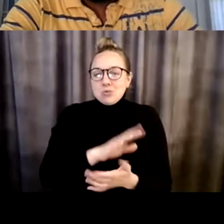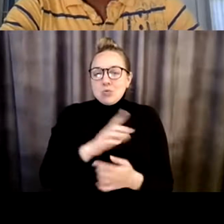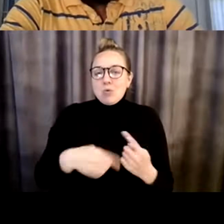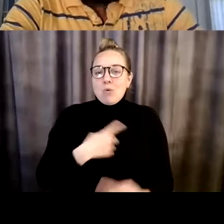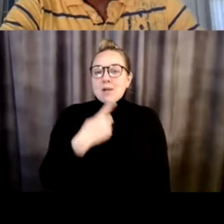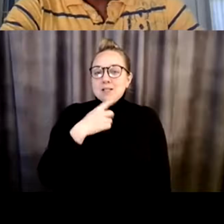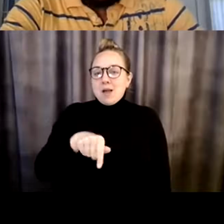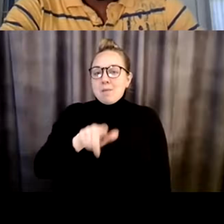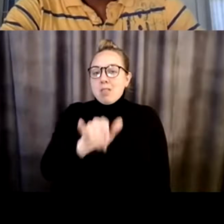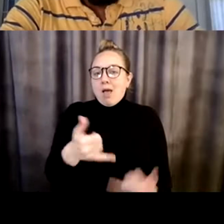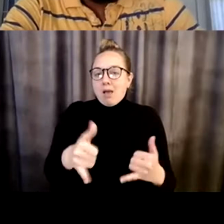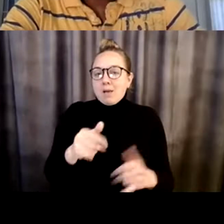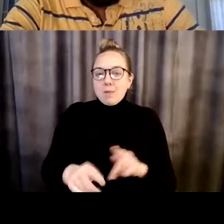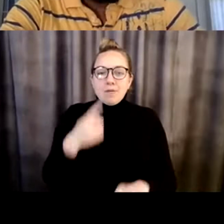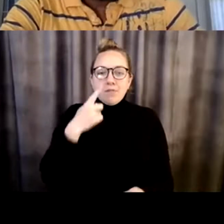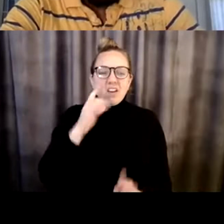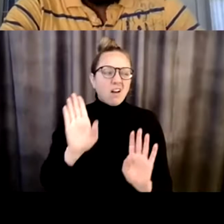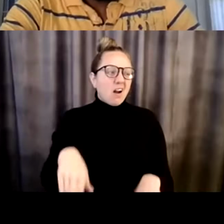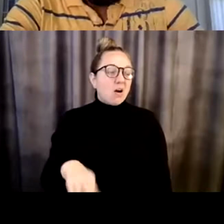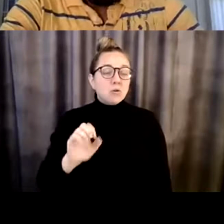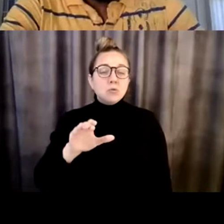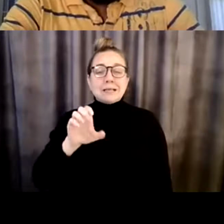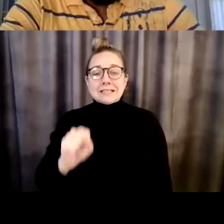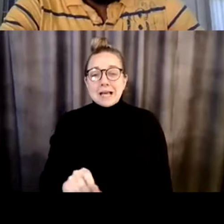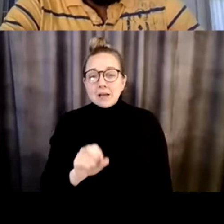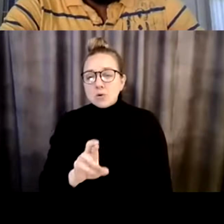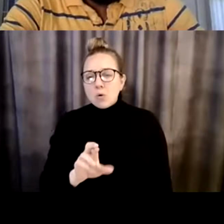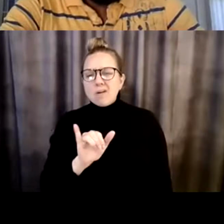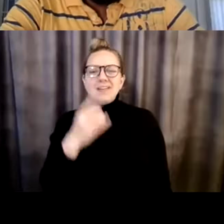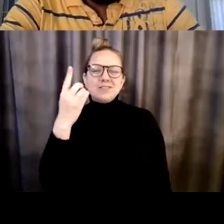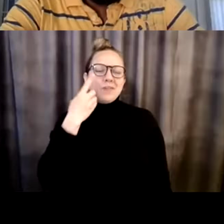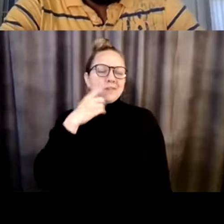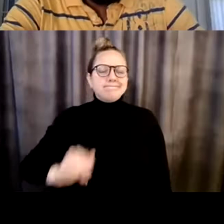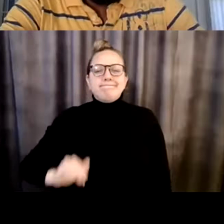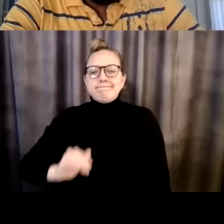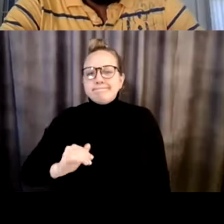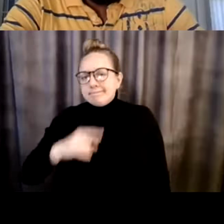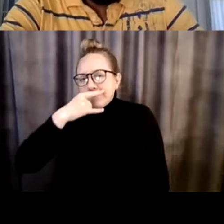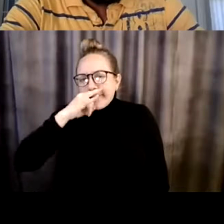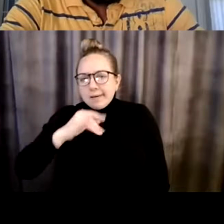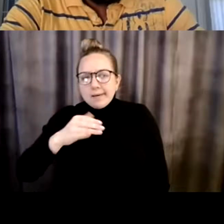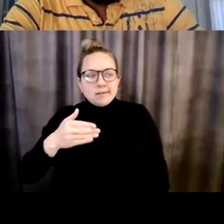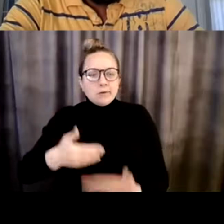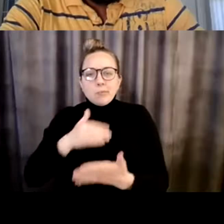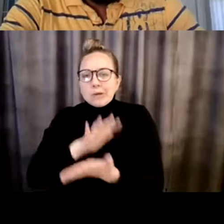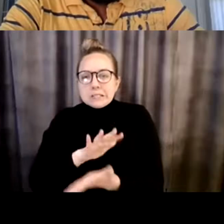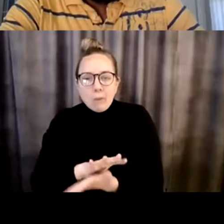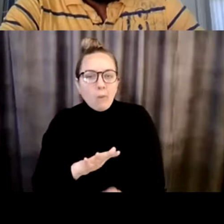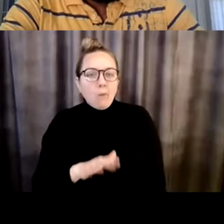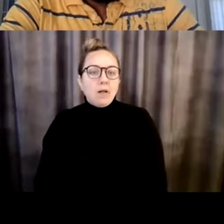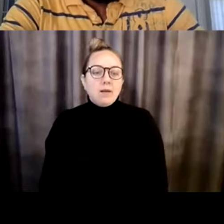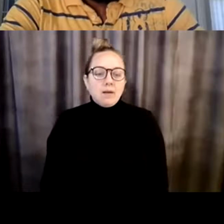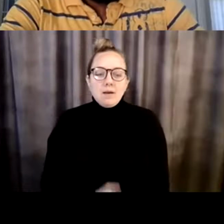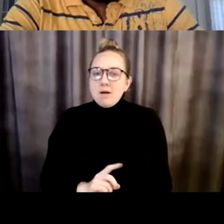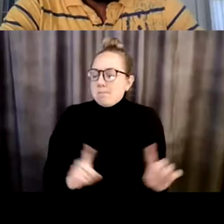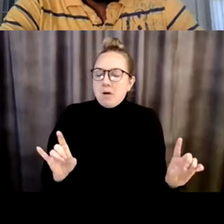play or think it really only applies to preschool or, you know, and that's what they have in mind, or recess. But, and they